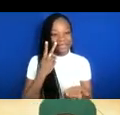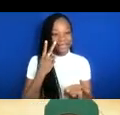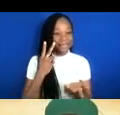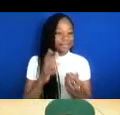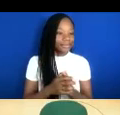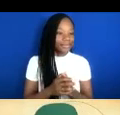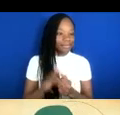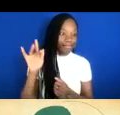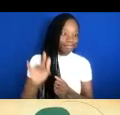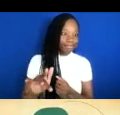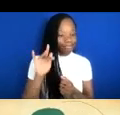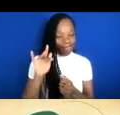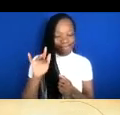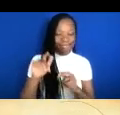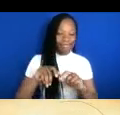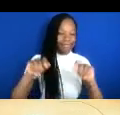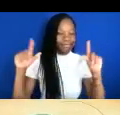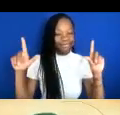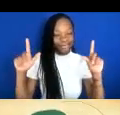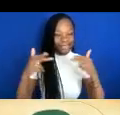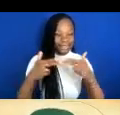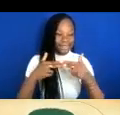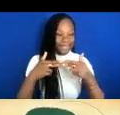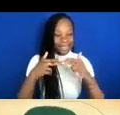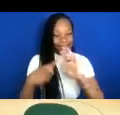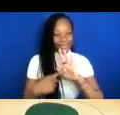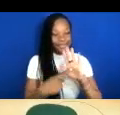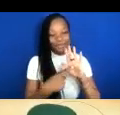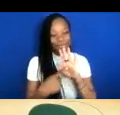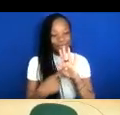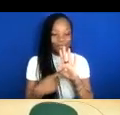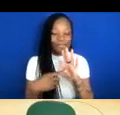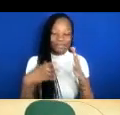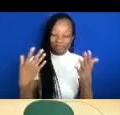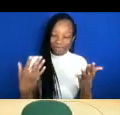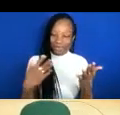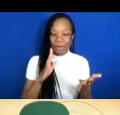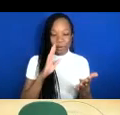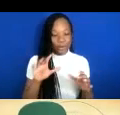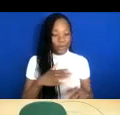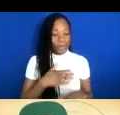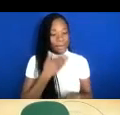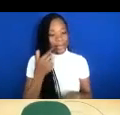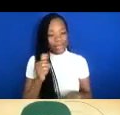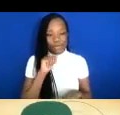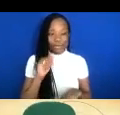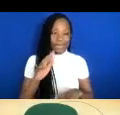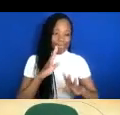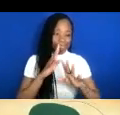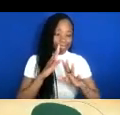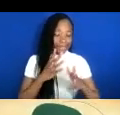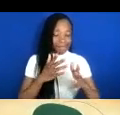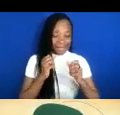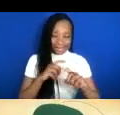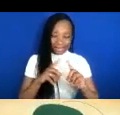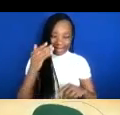and hit this slideshow. So I'll do my best to not go too fast, but I know that we're getting